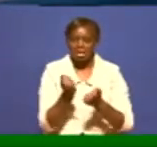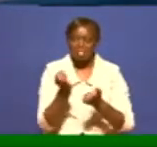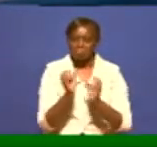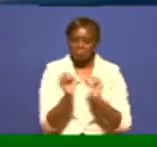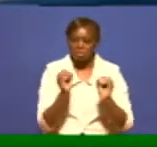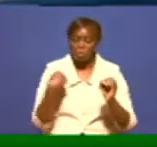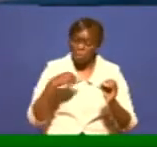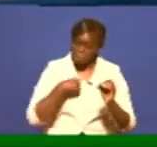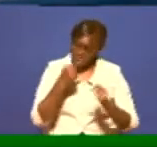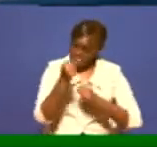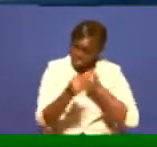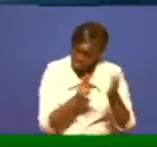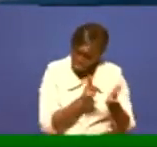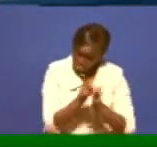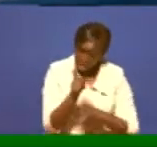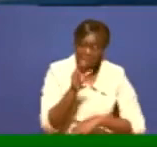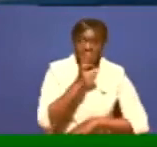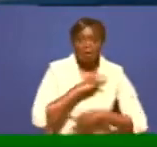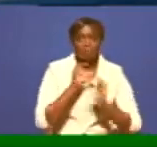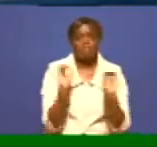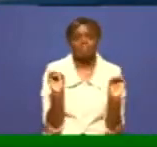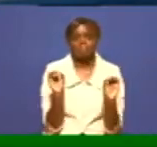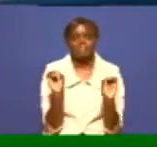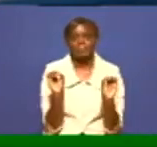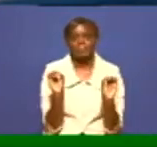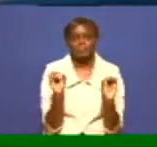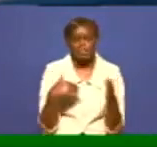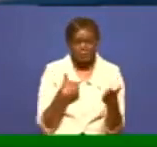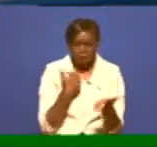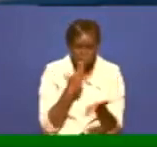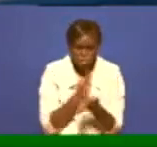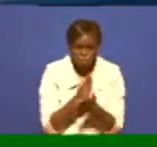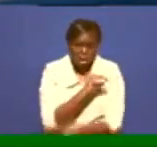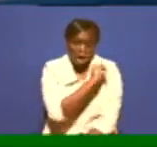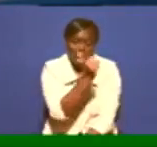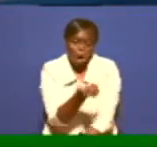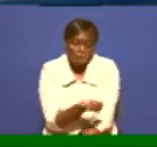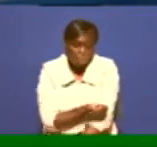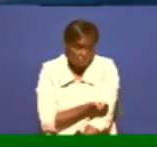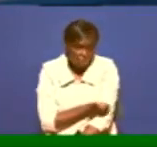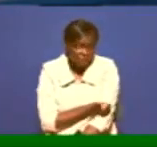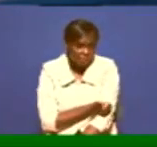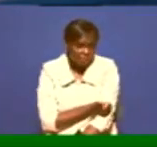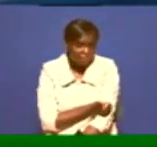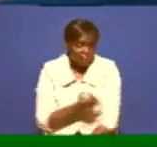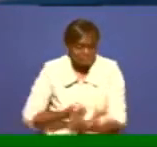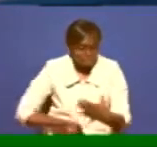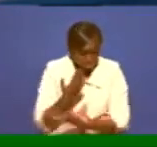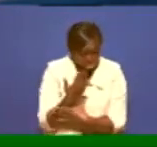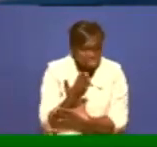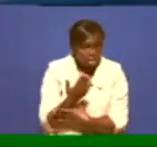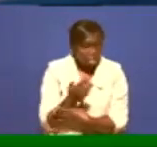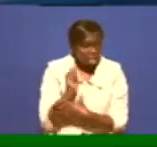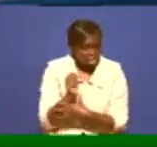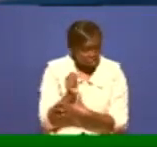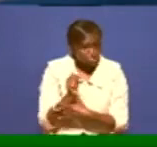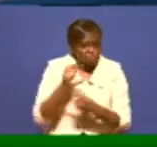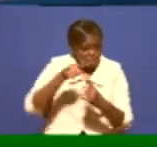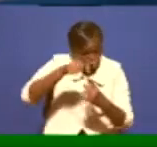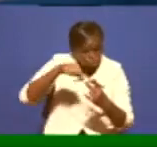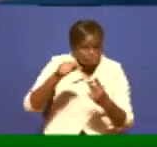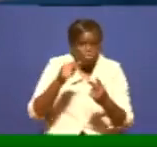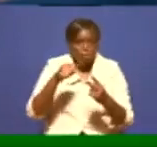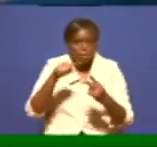loans, Honorable Speaker. Honorable Speaker, and I'm sure this authority will look and to priorities, Honorable Speaker.